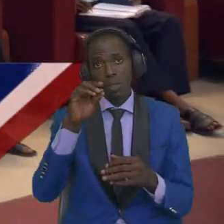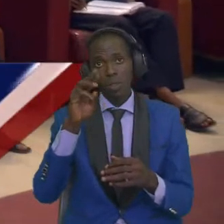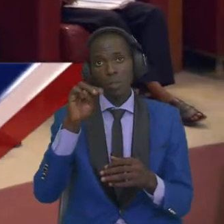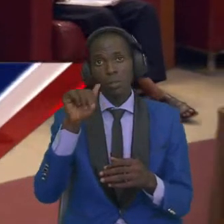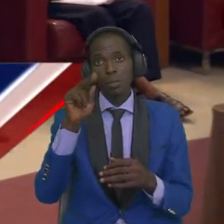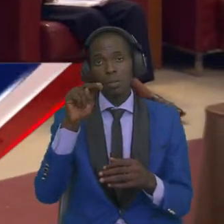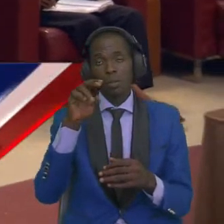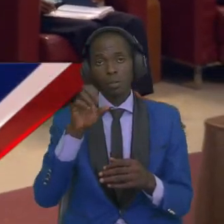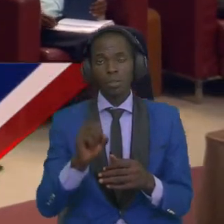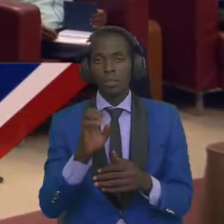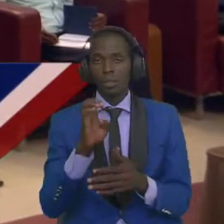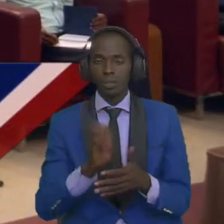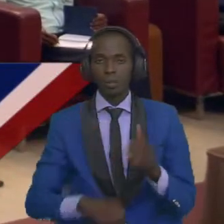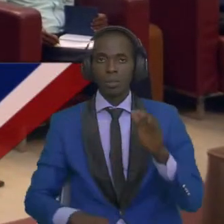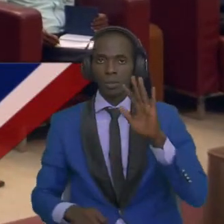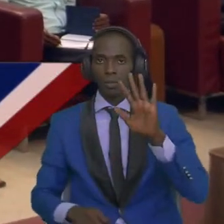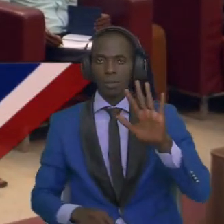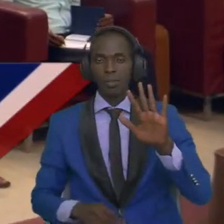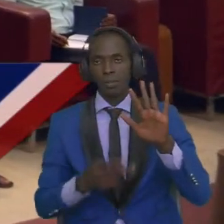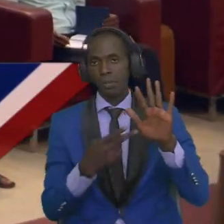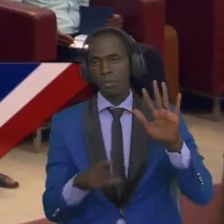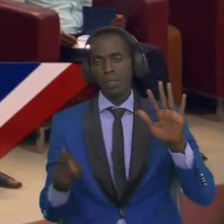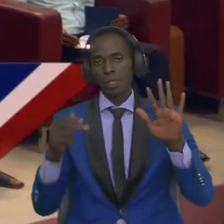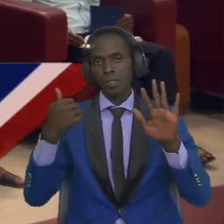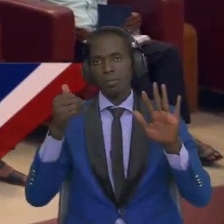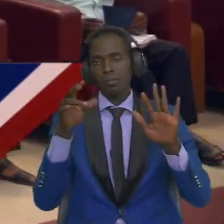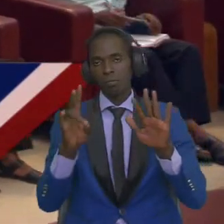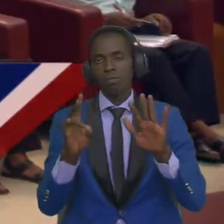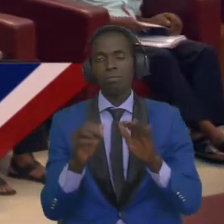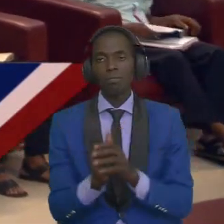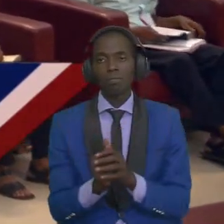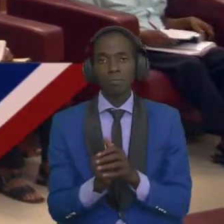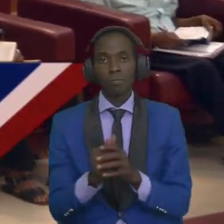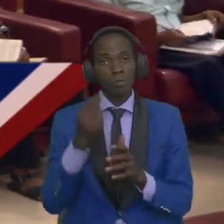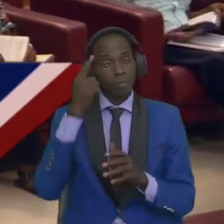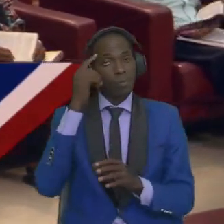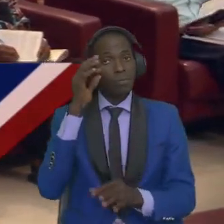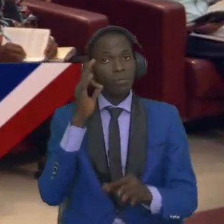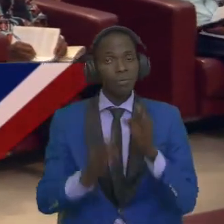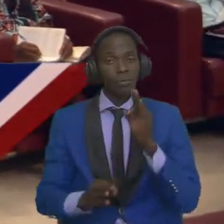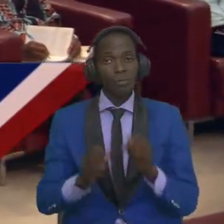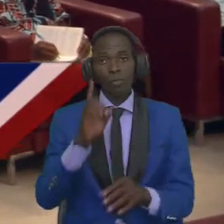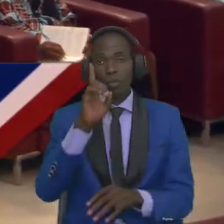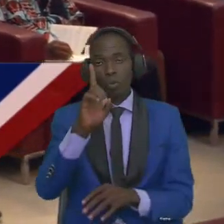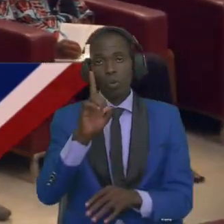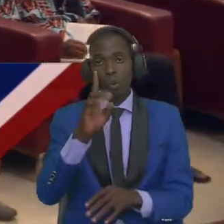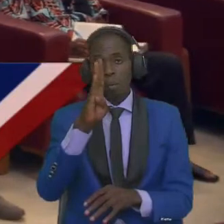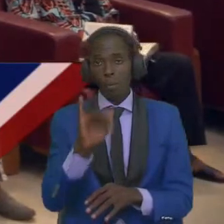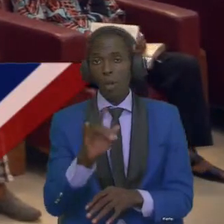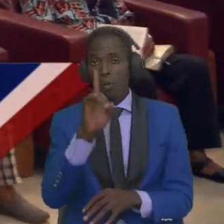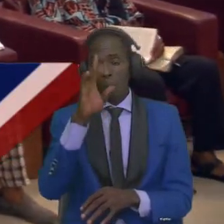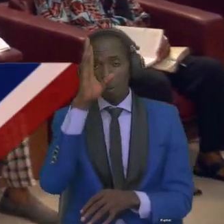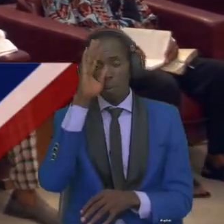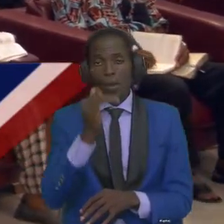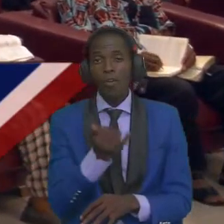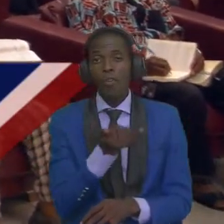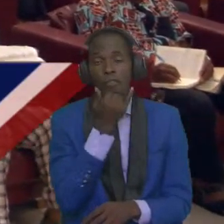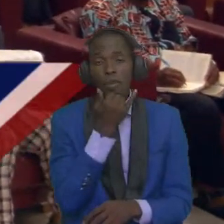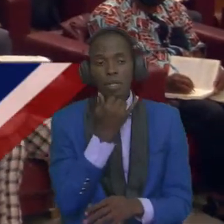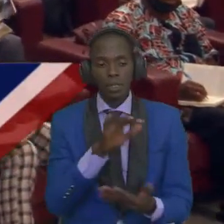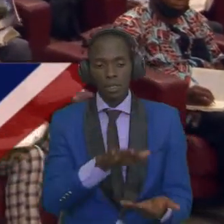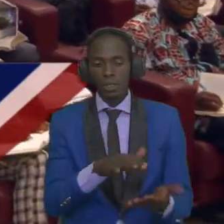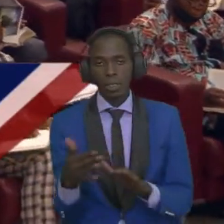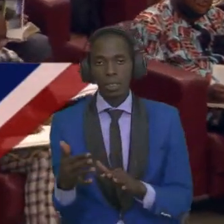chapter 5, reading from verse 17. For if by one man's offense death reigned